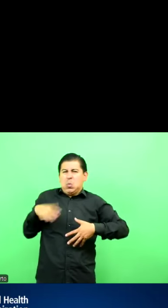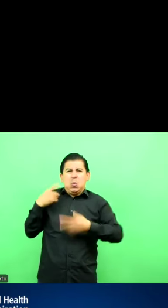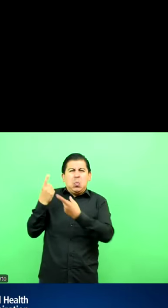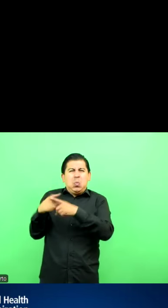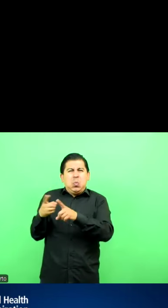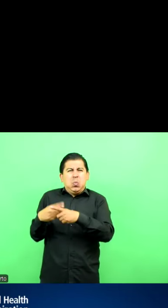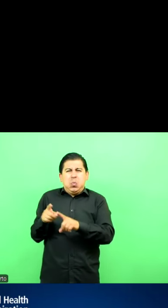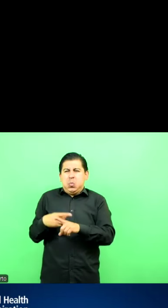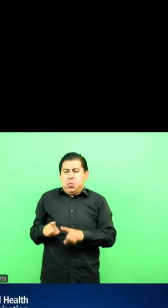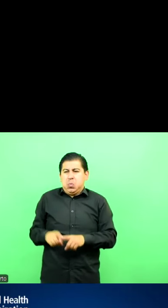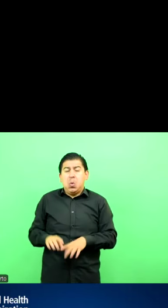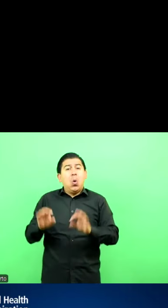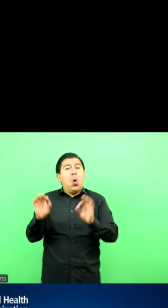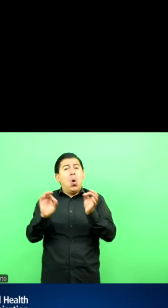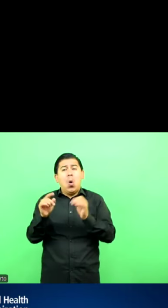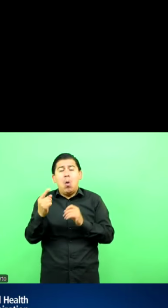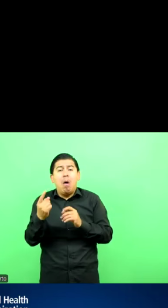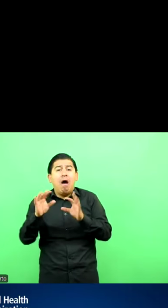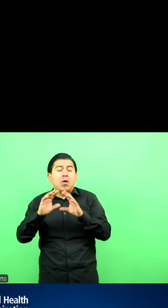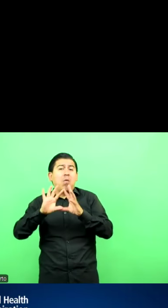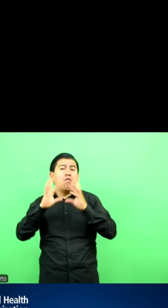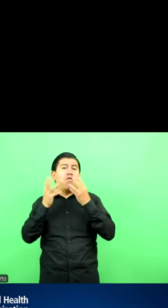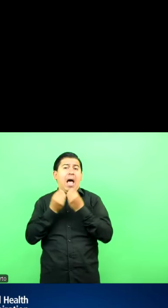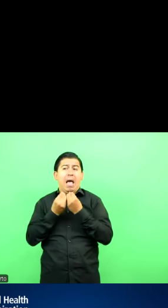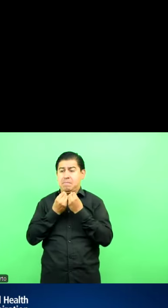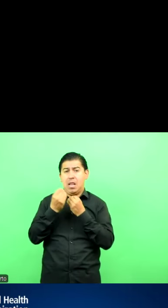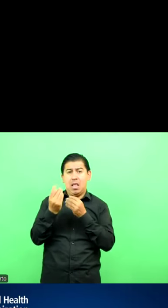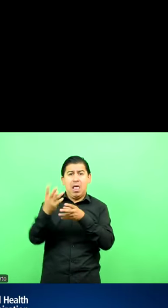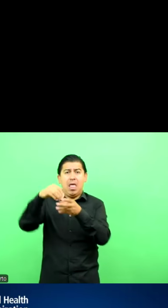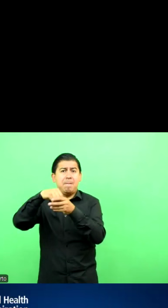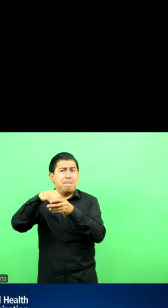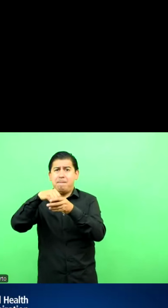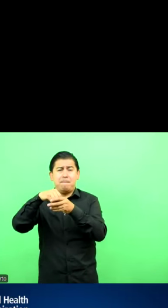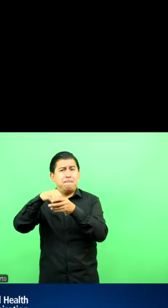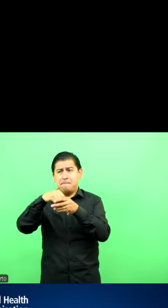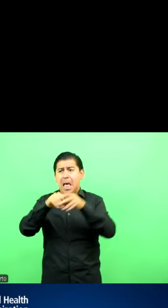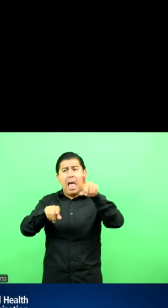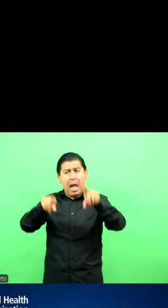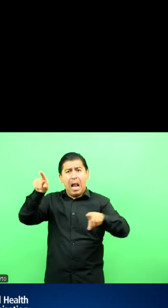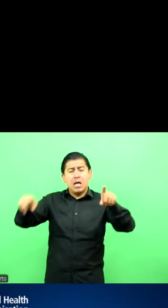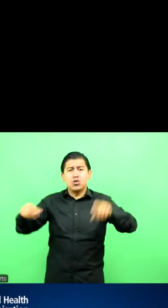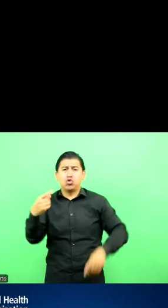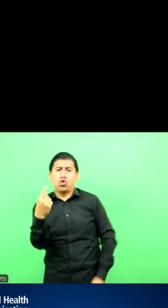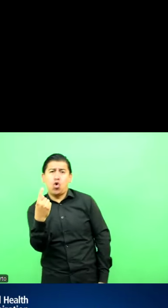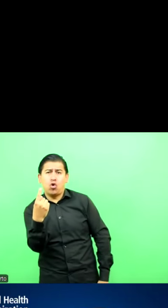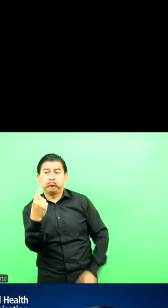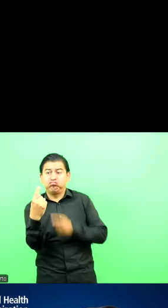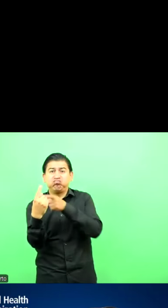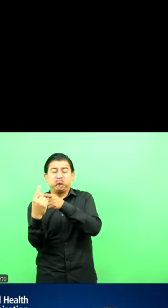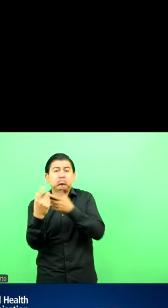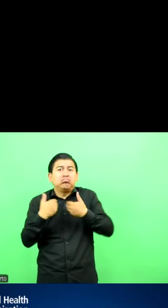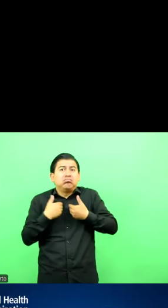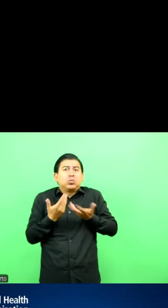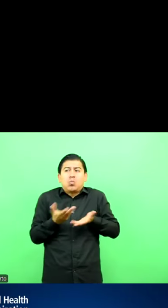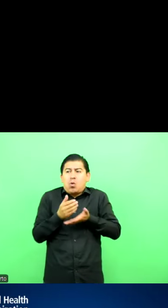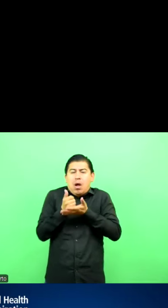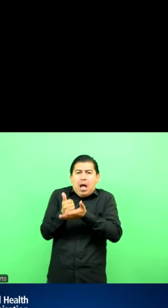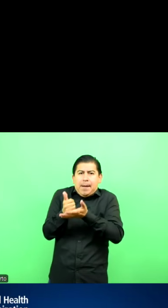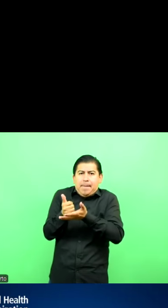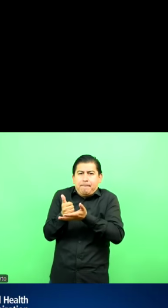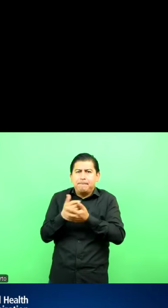emergencies and disaster. I mean, I would put it in a broader perspective, because as you are aware